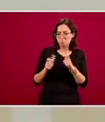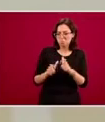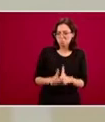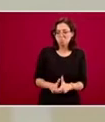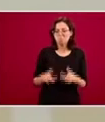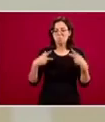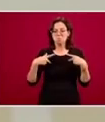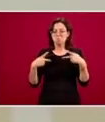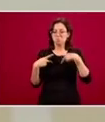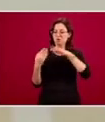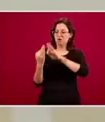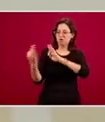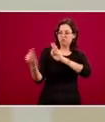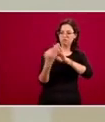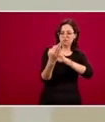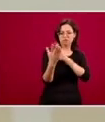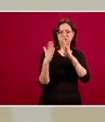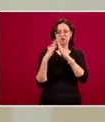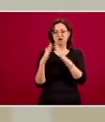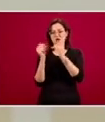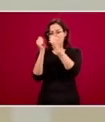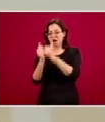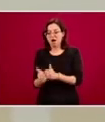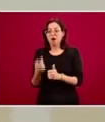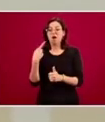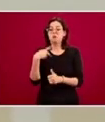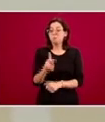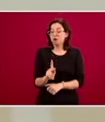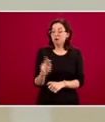And in talking about specific cases